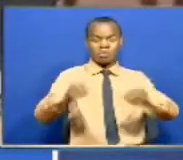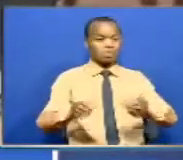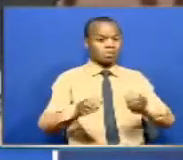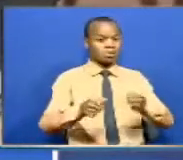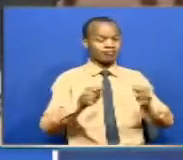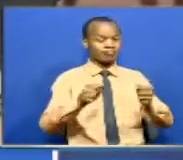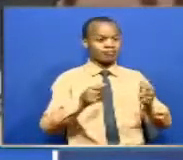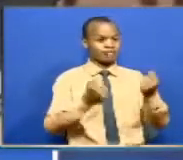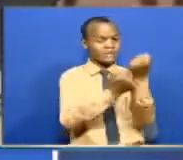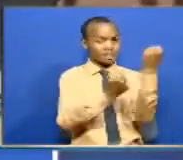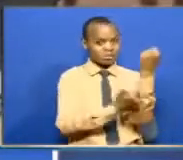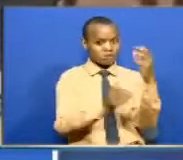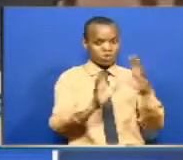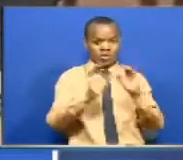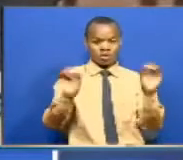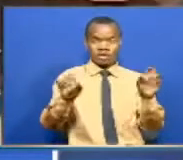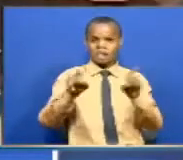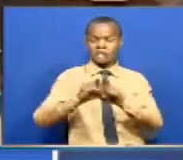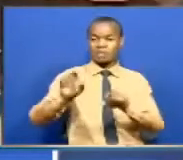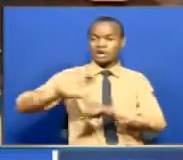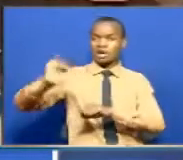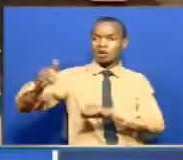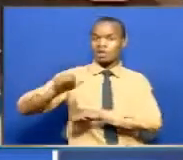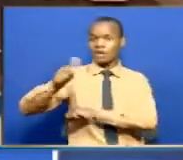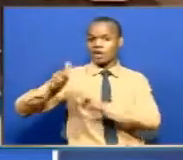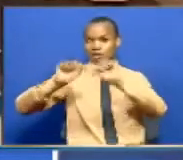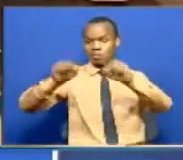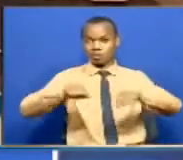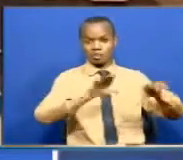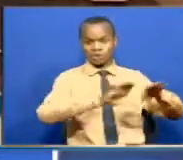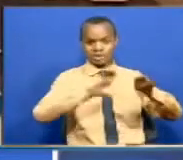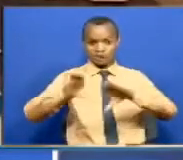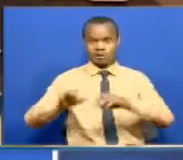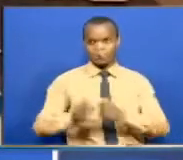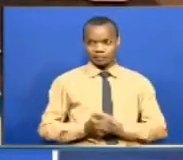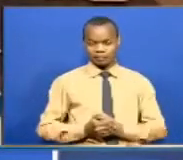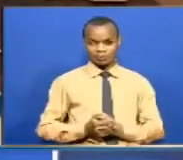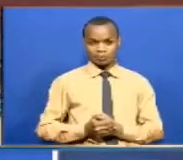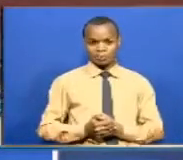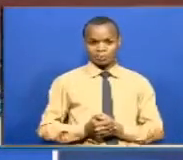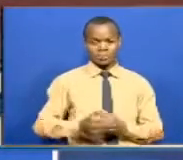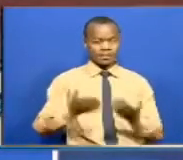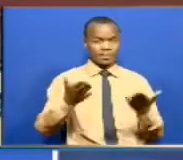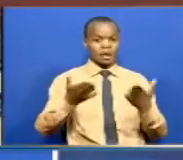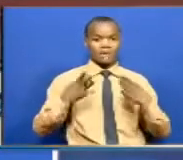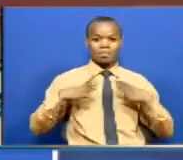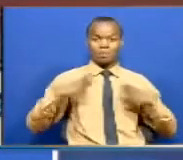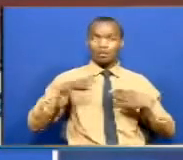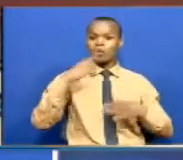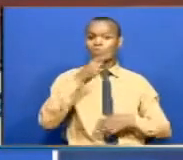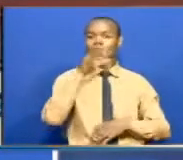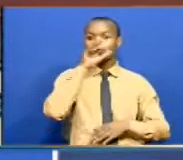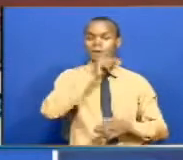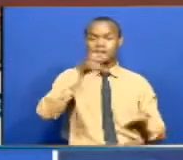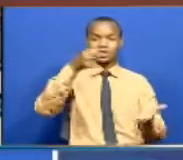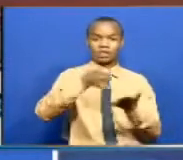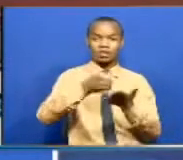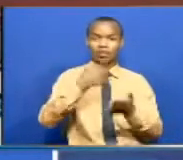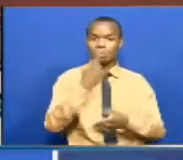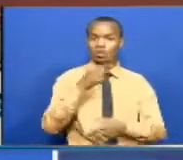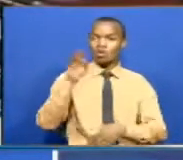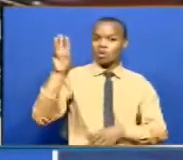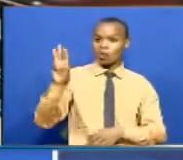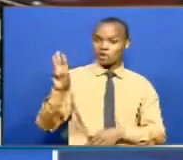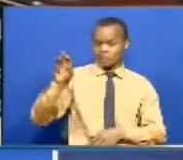for attempting to expose some counties to financial constraints. Some of the biggest losers in the controversial formula include Wajir,